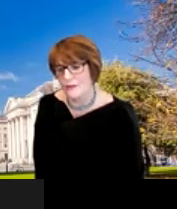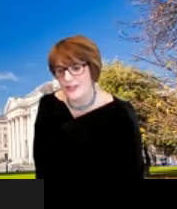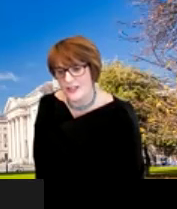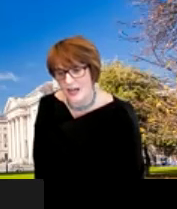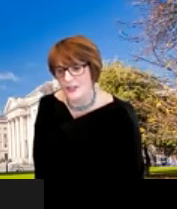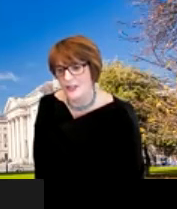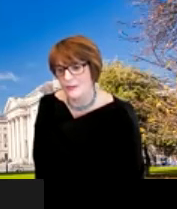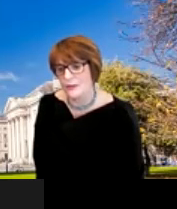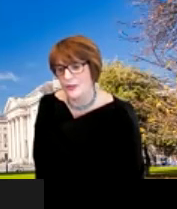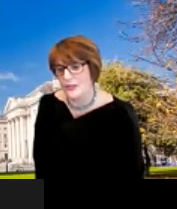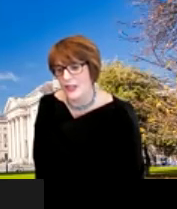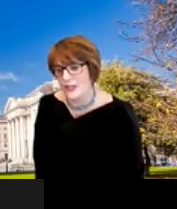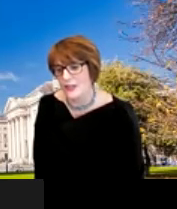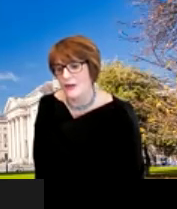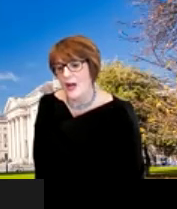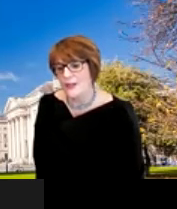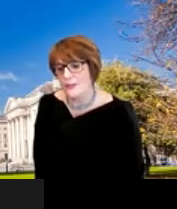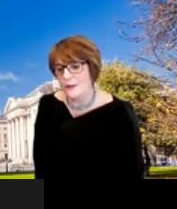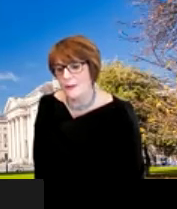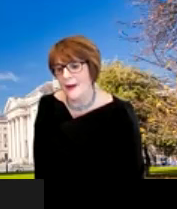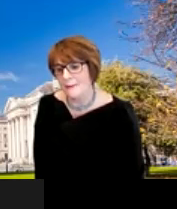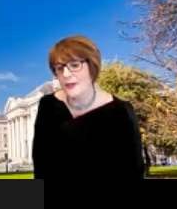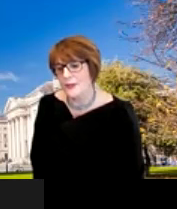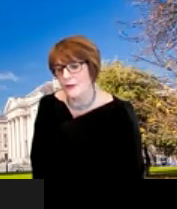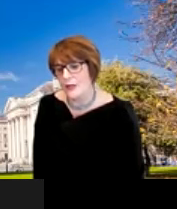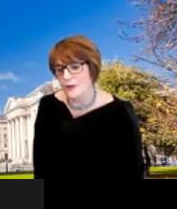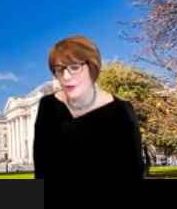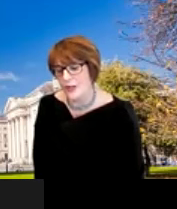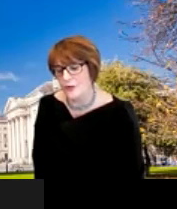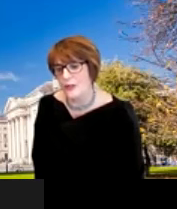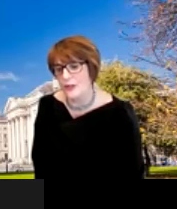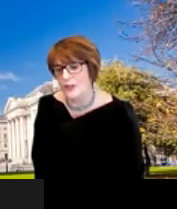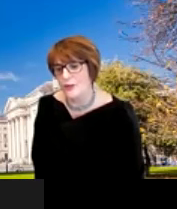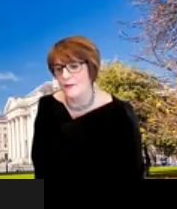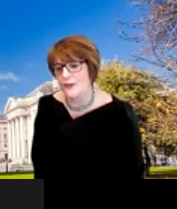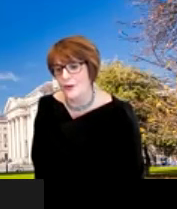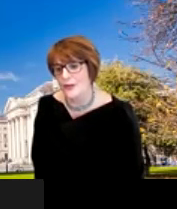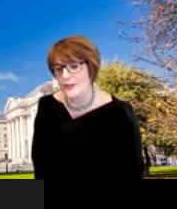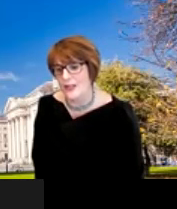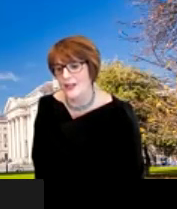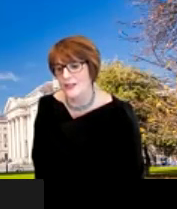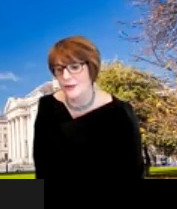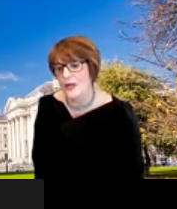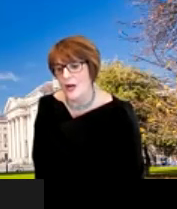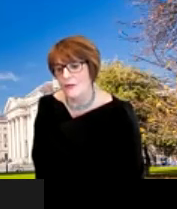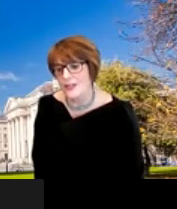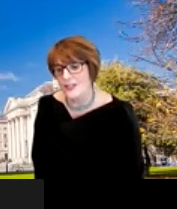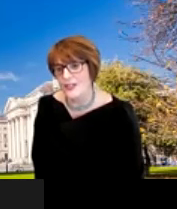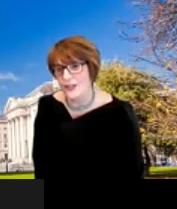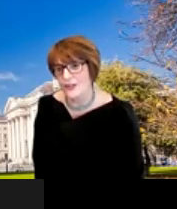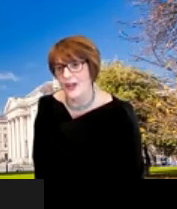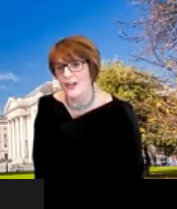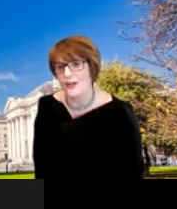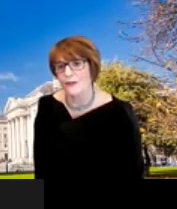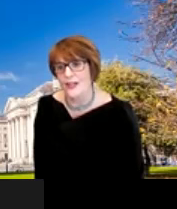your outstanding support to the sector. And as we build back better, I have no doubt we're lucky to have you on our side. So a really